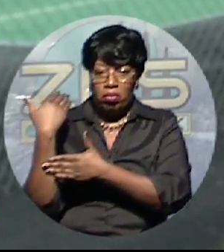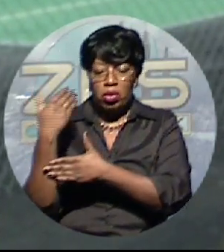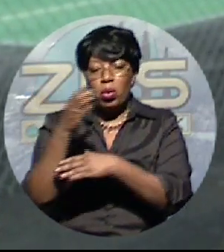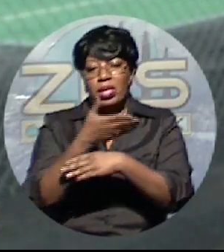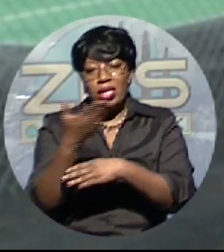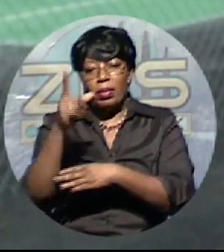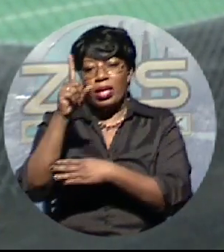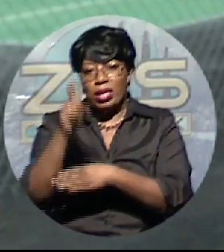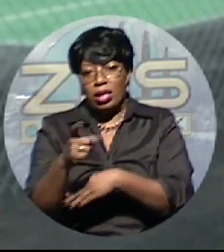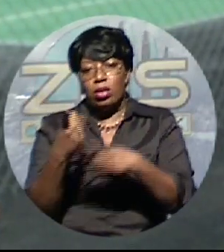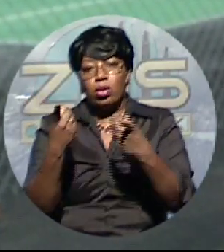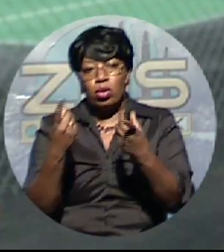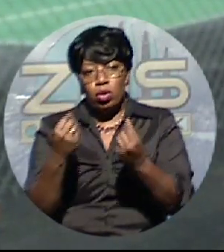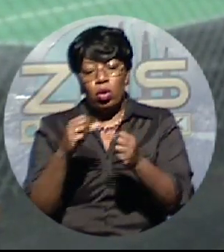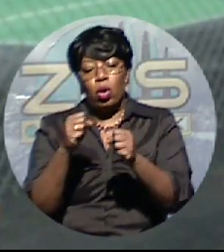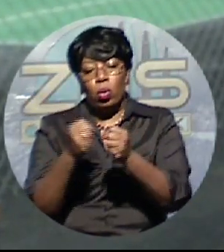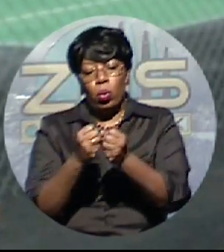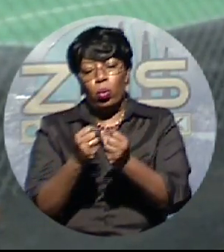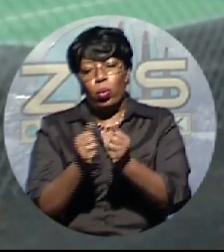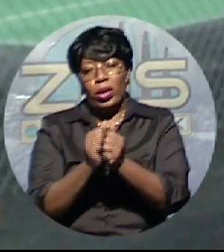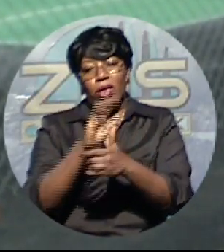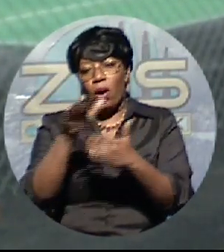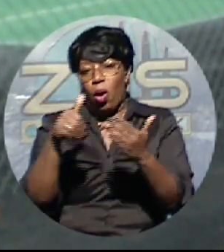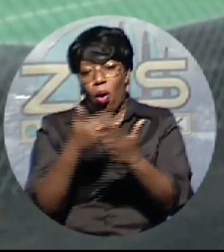something needs to be done with all of this,